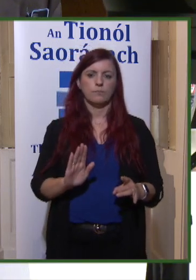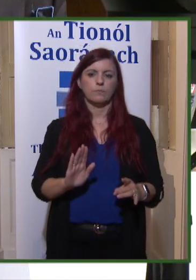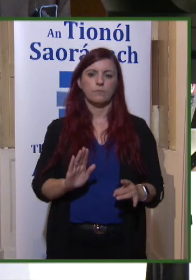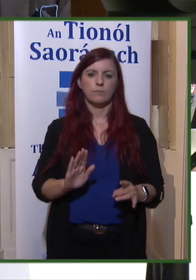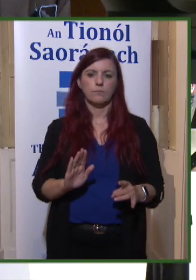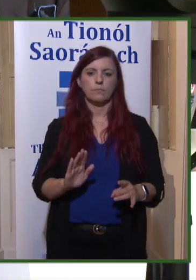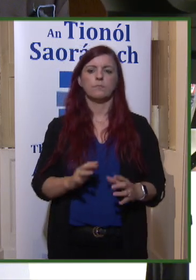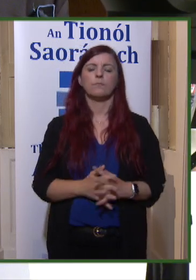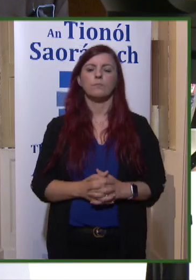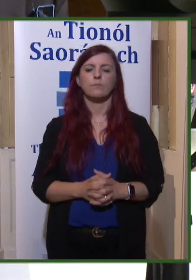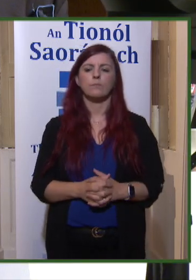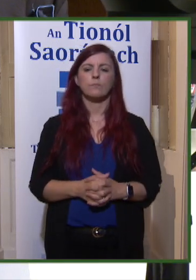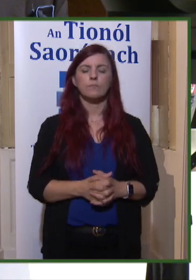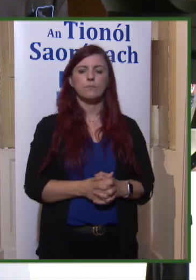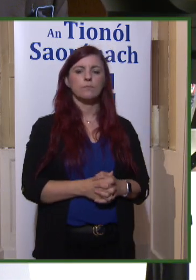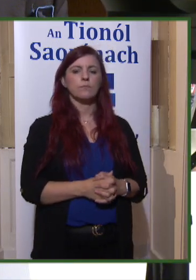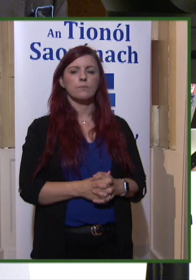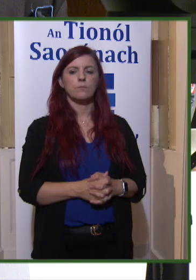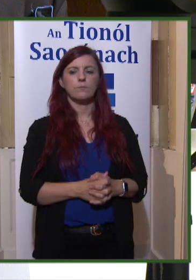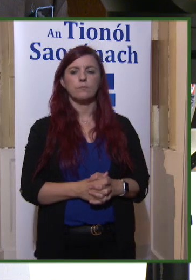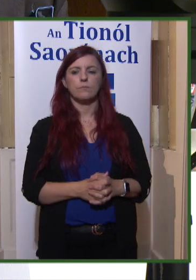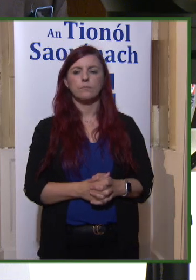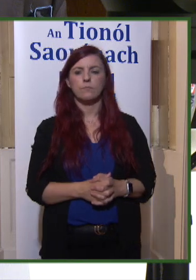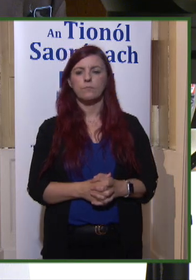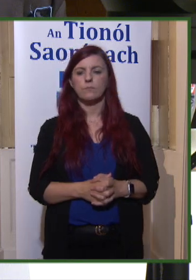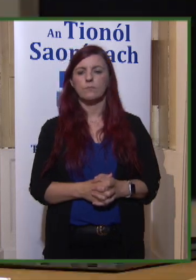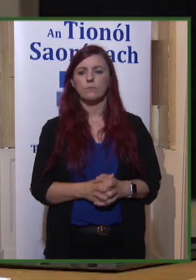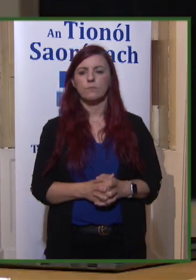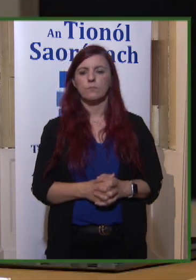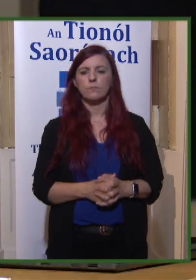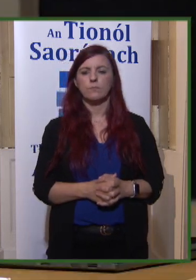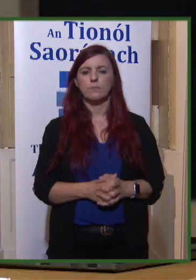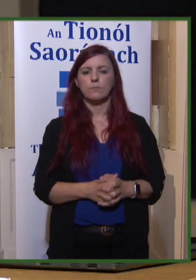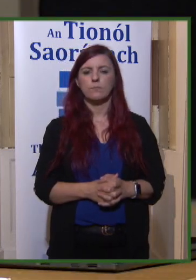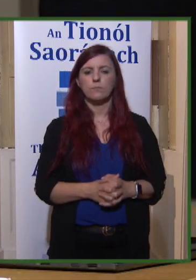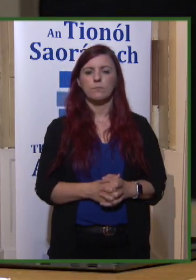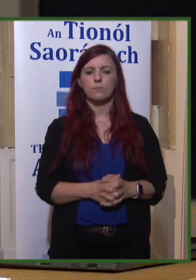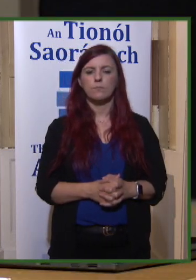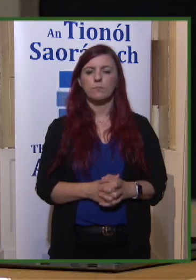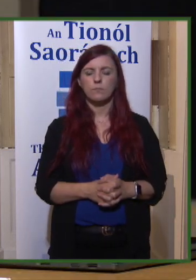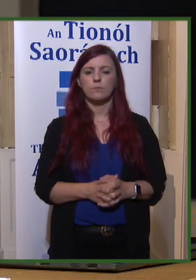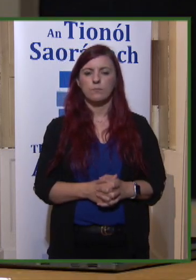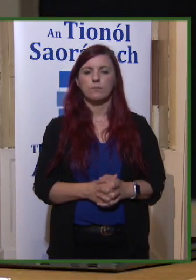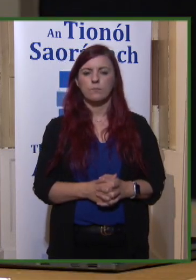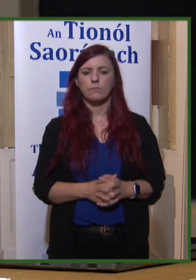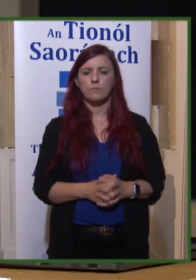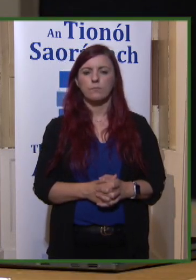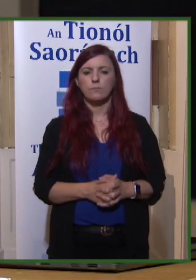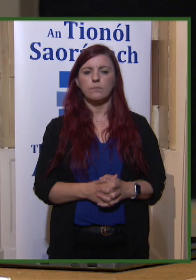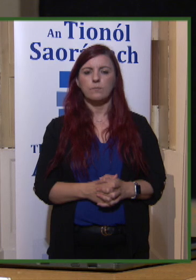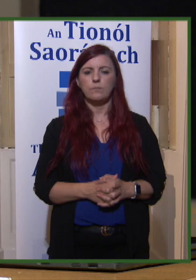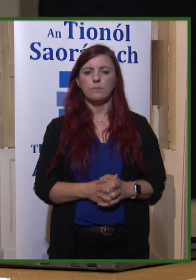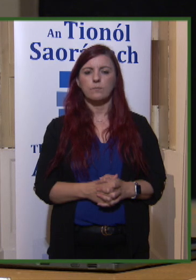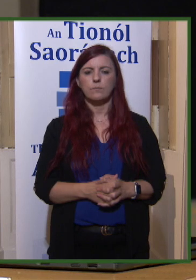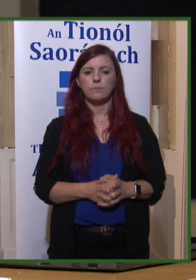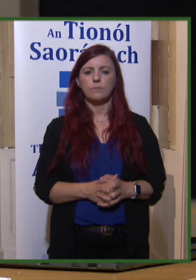again. Table 1, plebiscite. You see what the question is, should there be a plebiscite of the people of Dublin before the role is